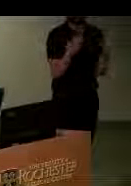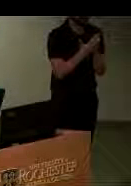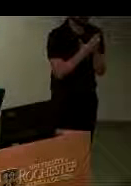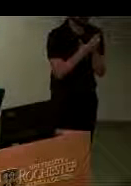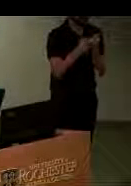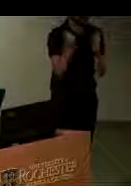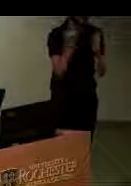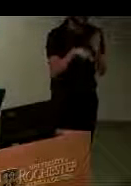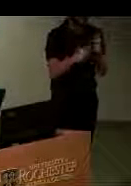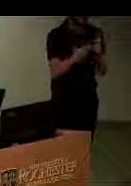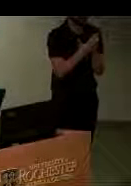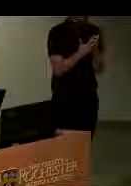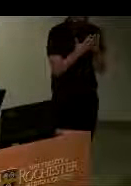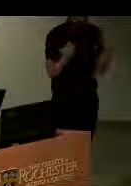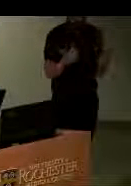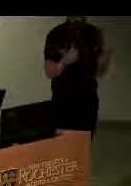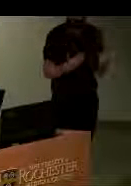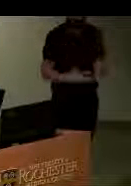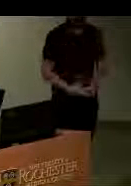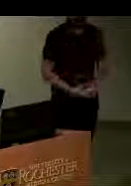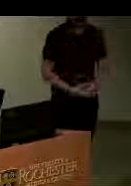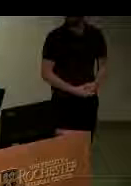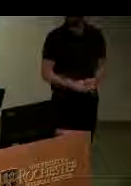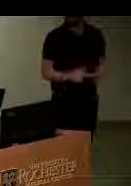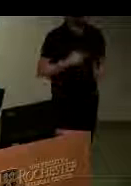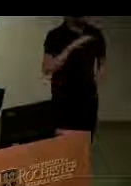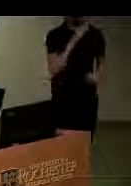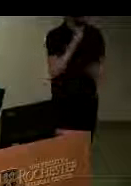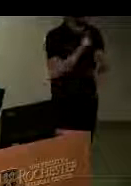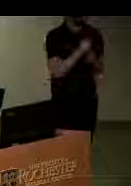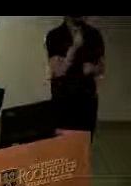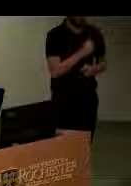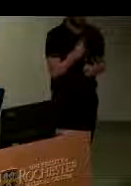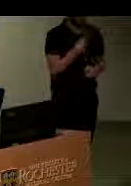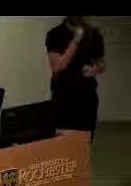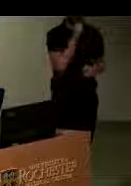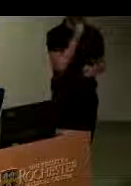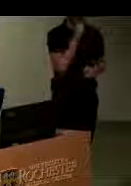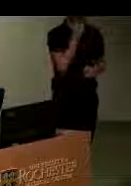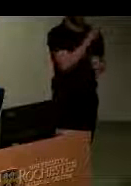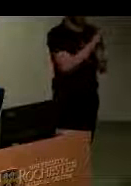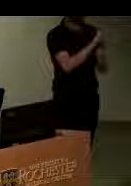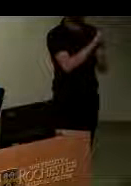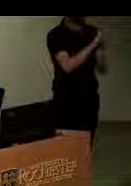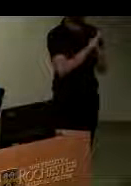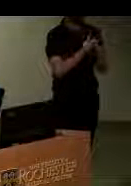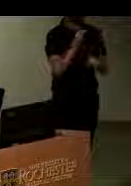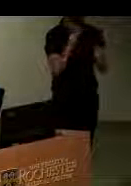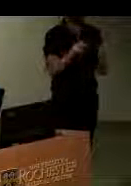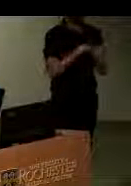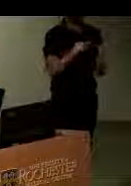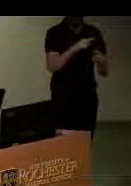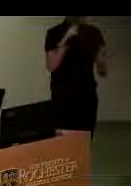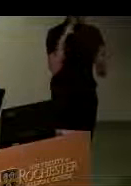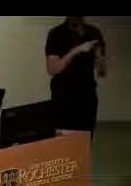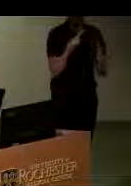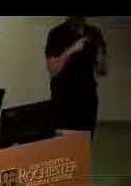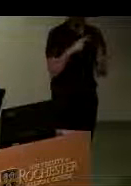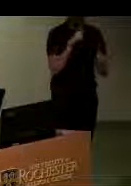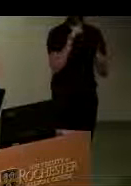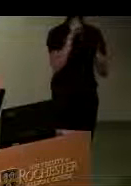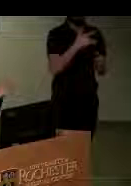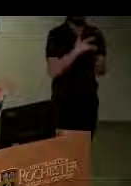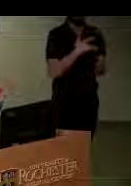excellent unless you were arrogant. Because I never met anybody who was called doctor that people said was excellent, who I couldn't